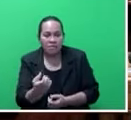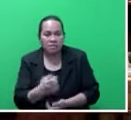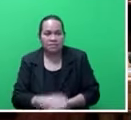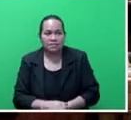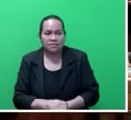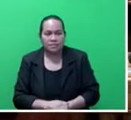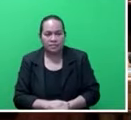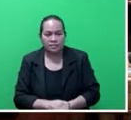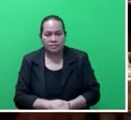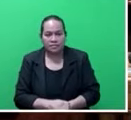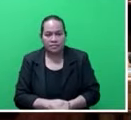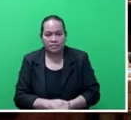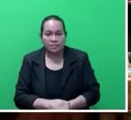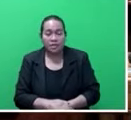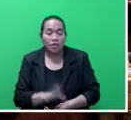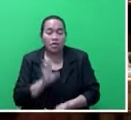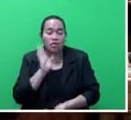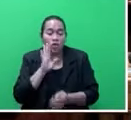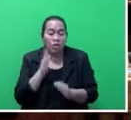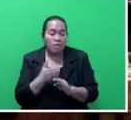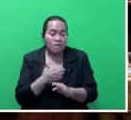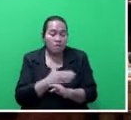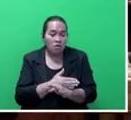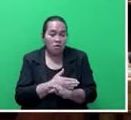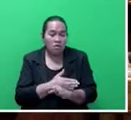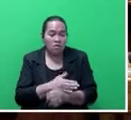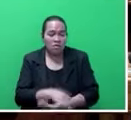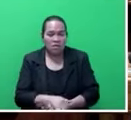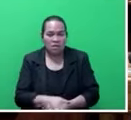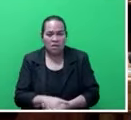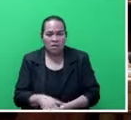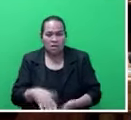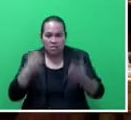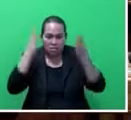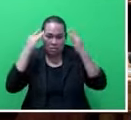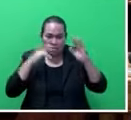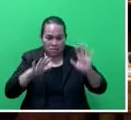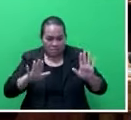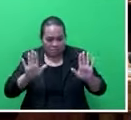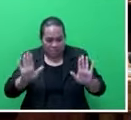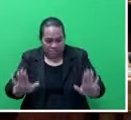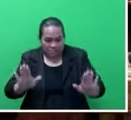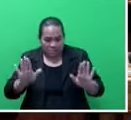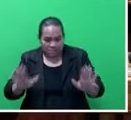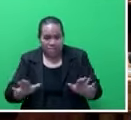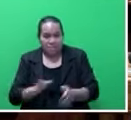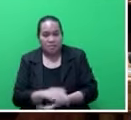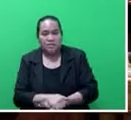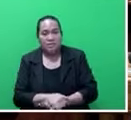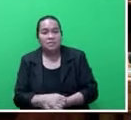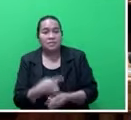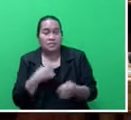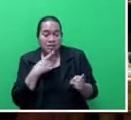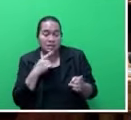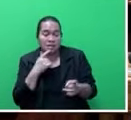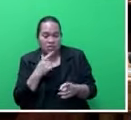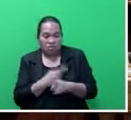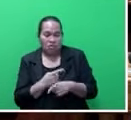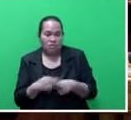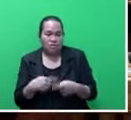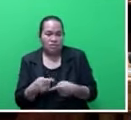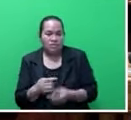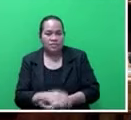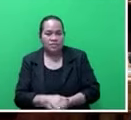before it gives an order to evict a person. And